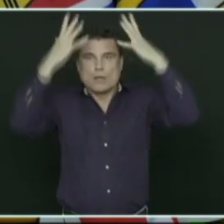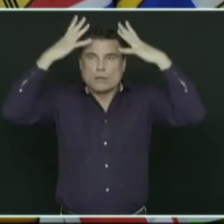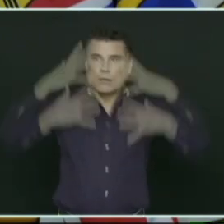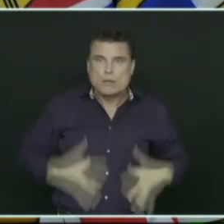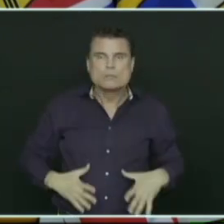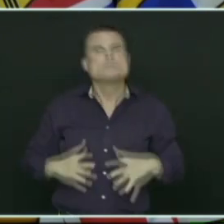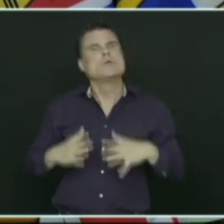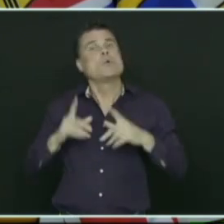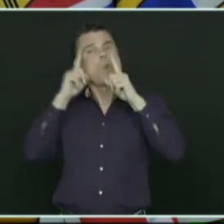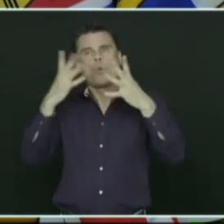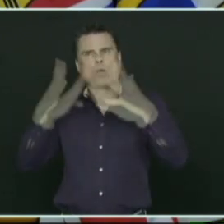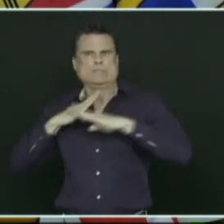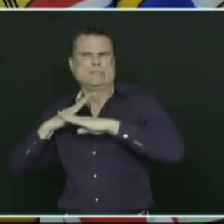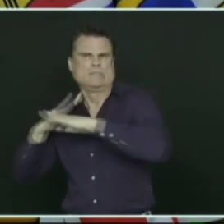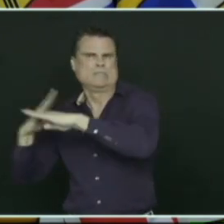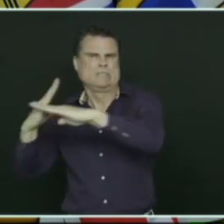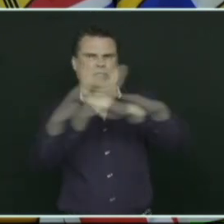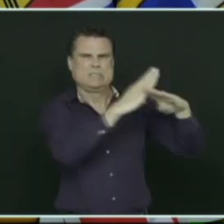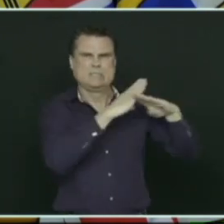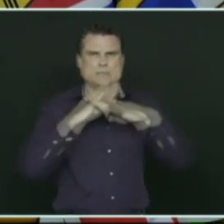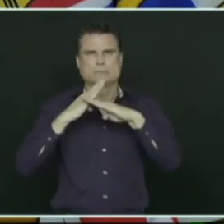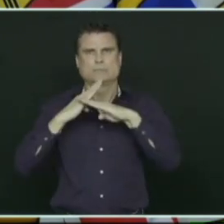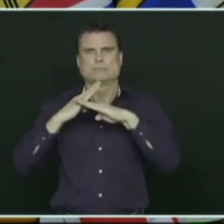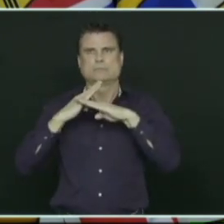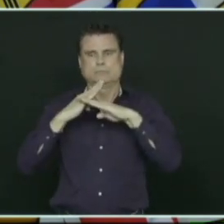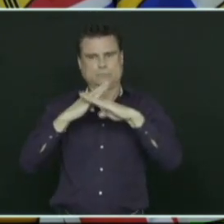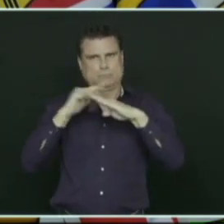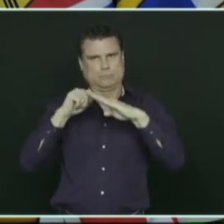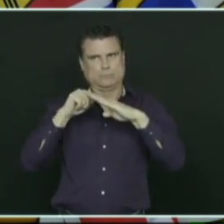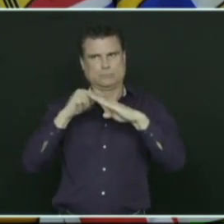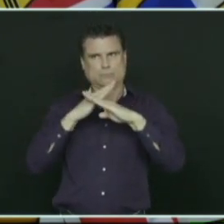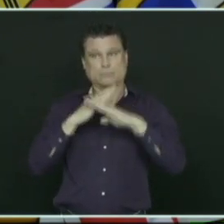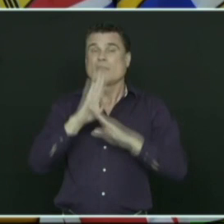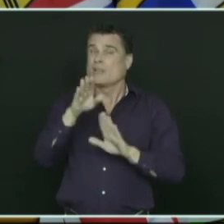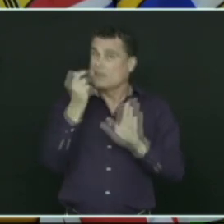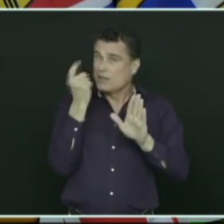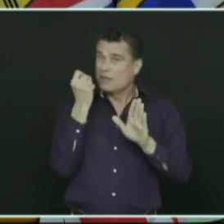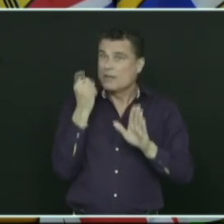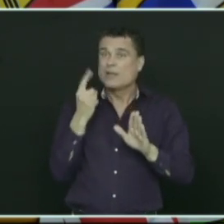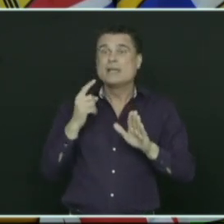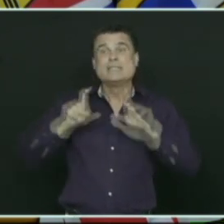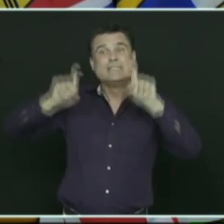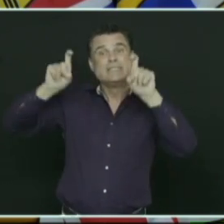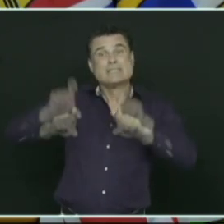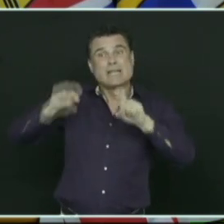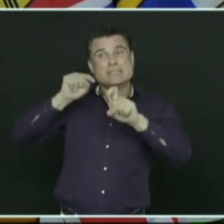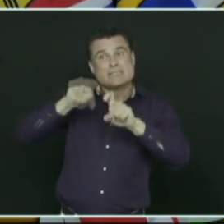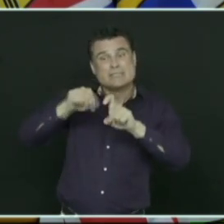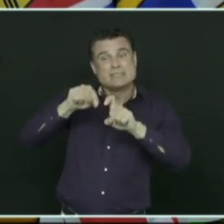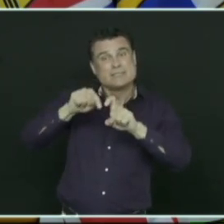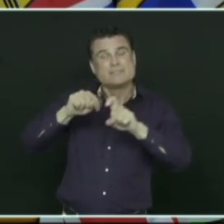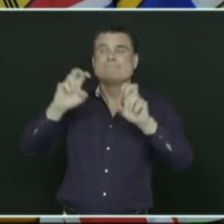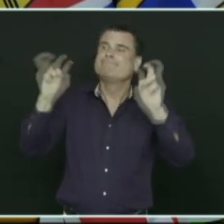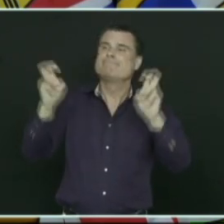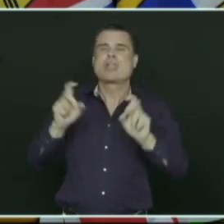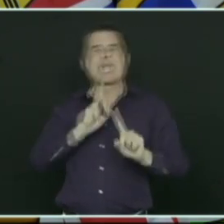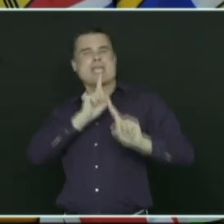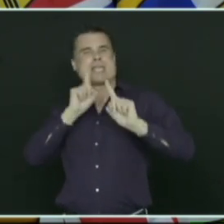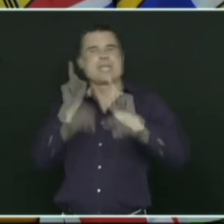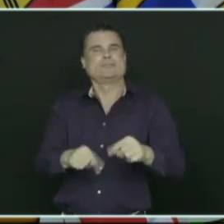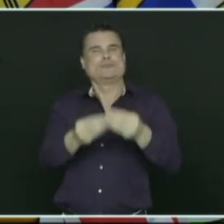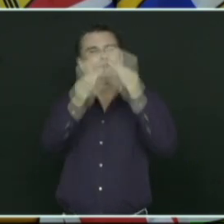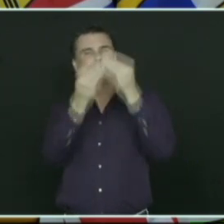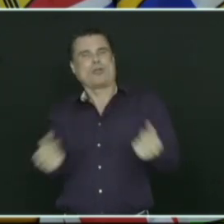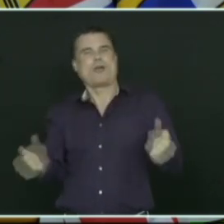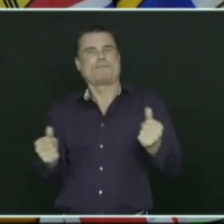COVID-19, visit bccdc.ca. For non-medical questions about the province's COVID-19 response, visit